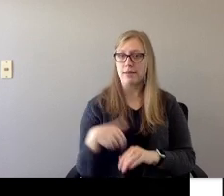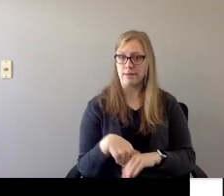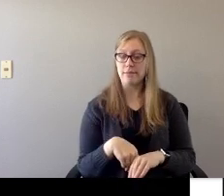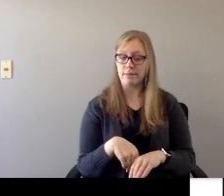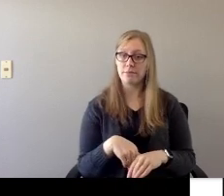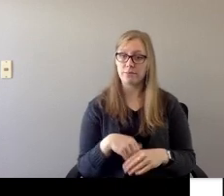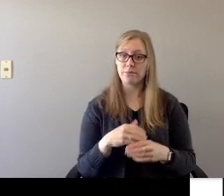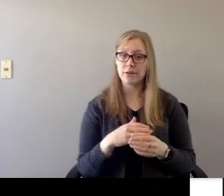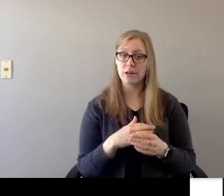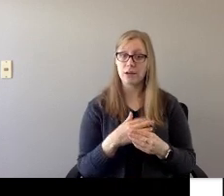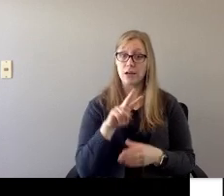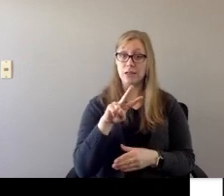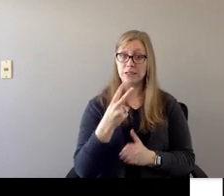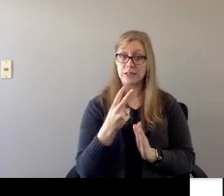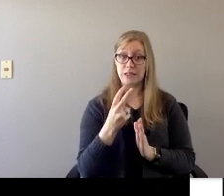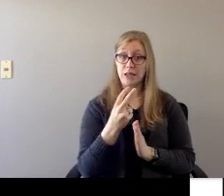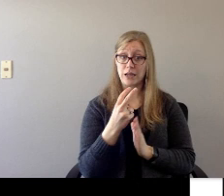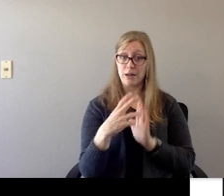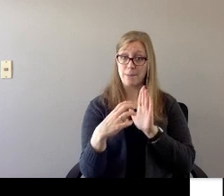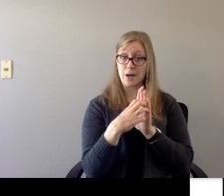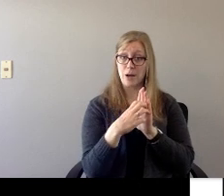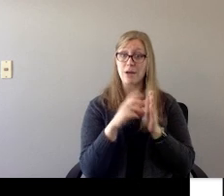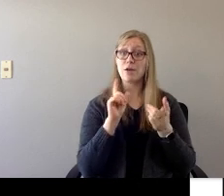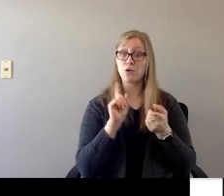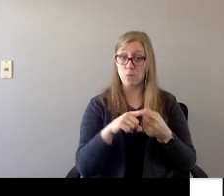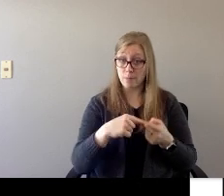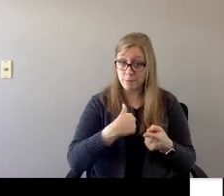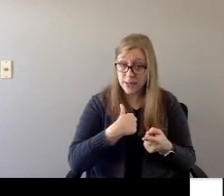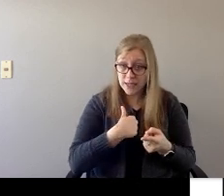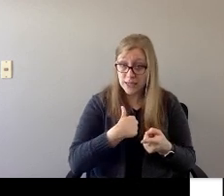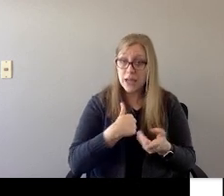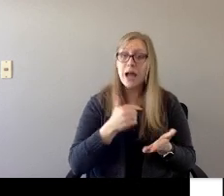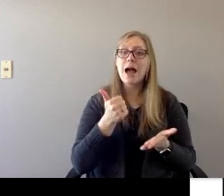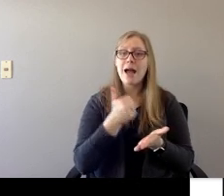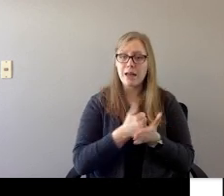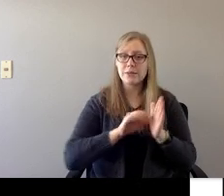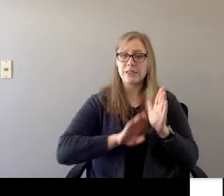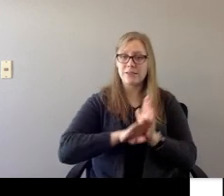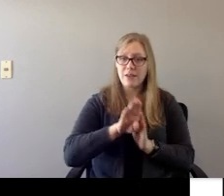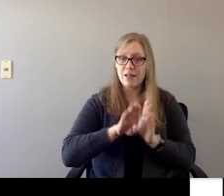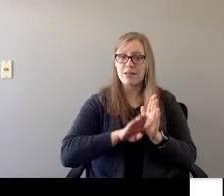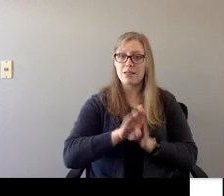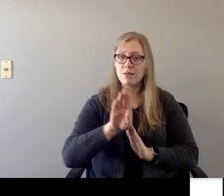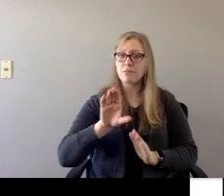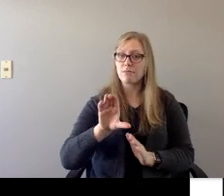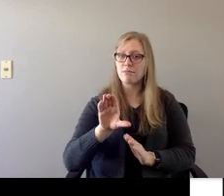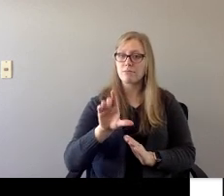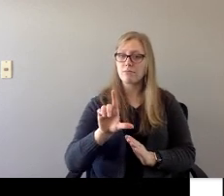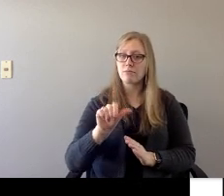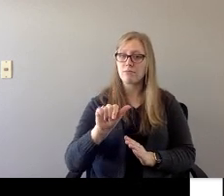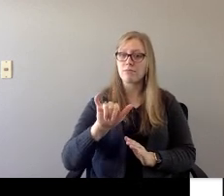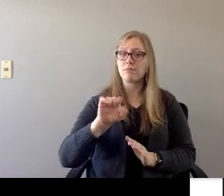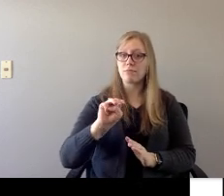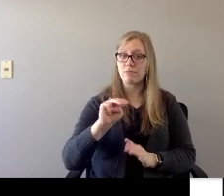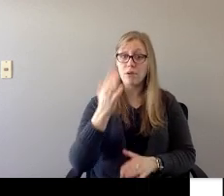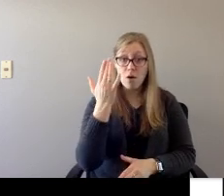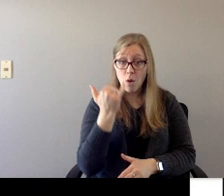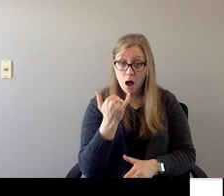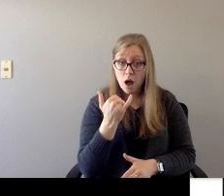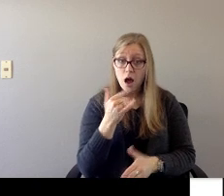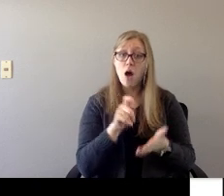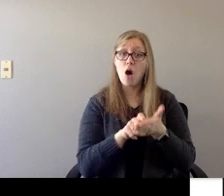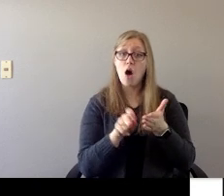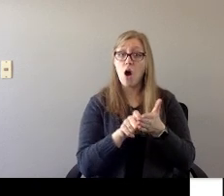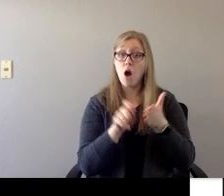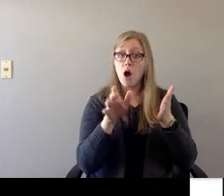that second paragraph to me helps develop this claim because the author is using